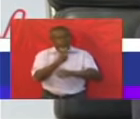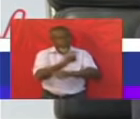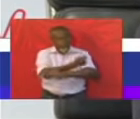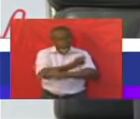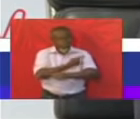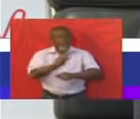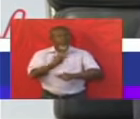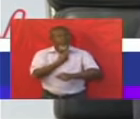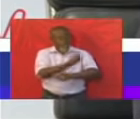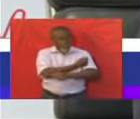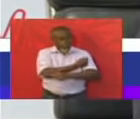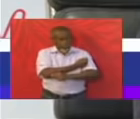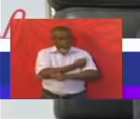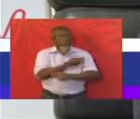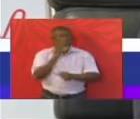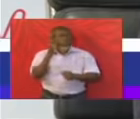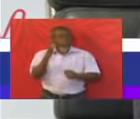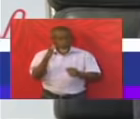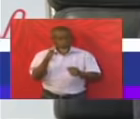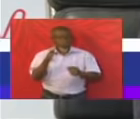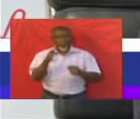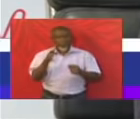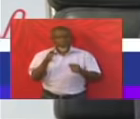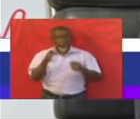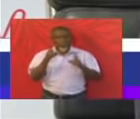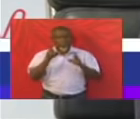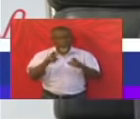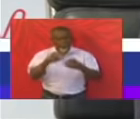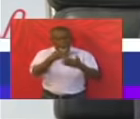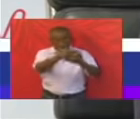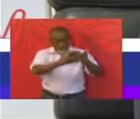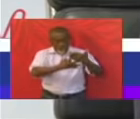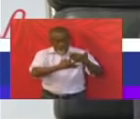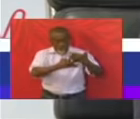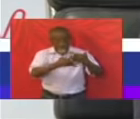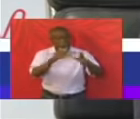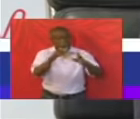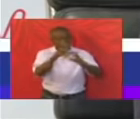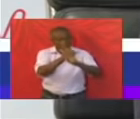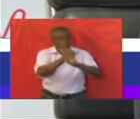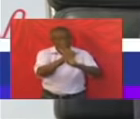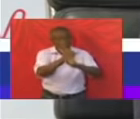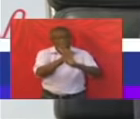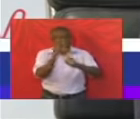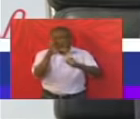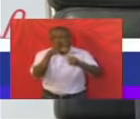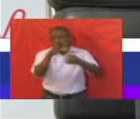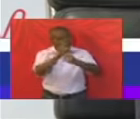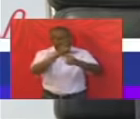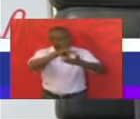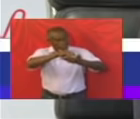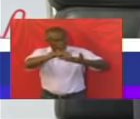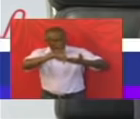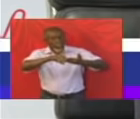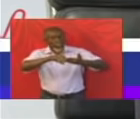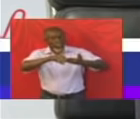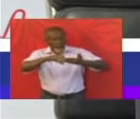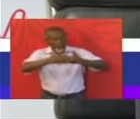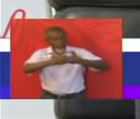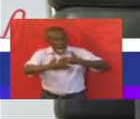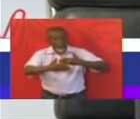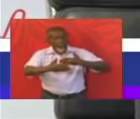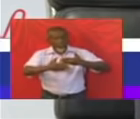that form, hopefully, to access the service. You'll get an immunization card with an appointment generally around 3